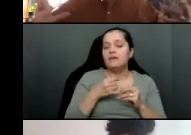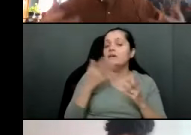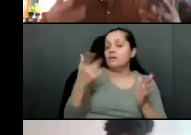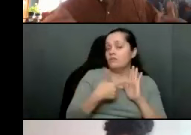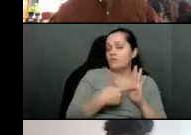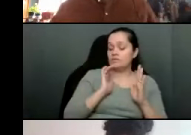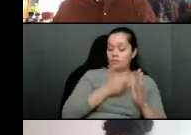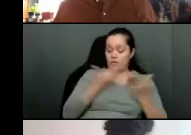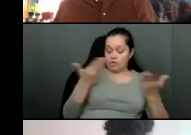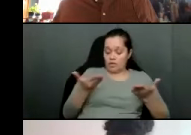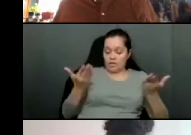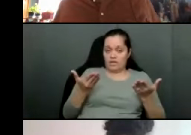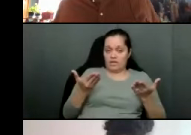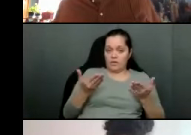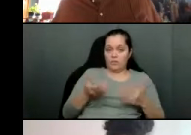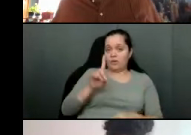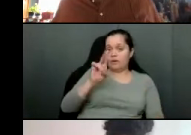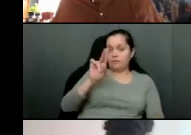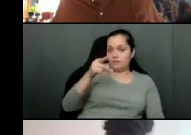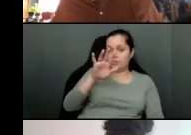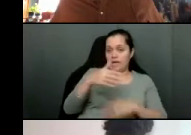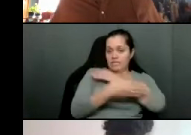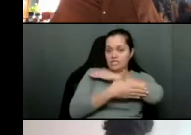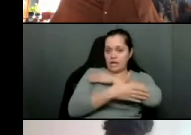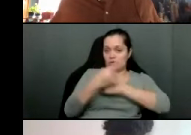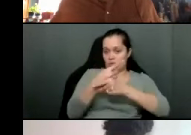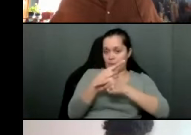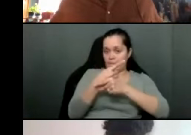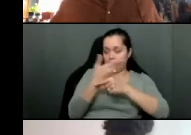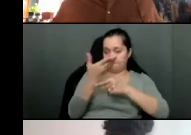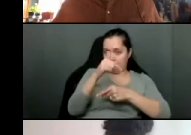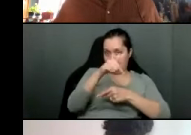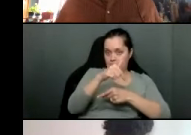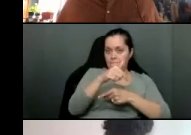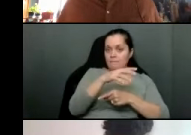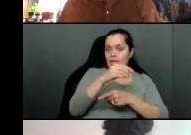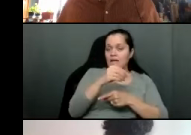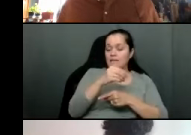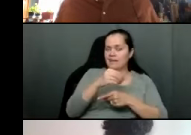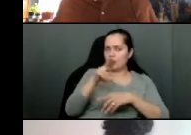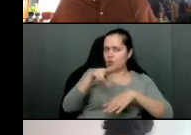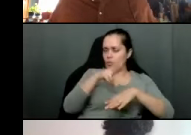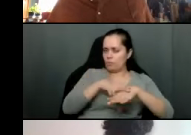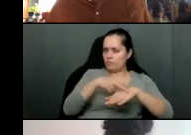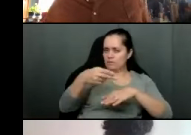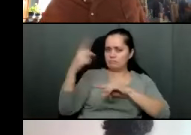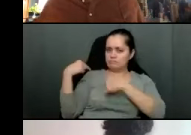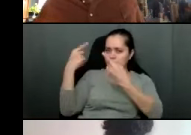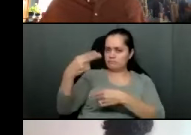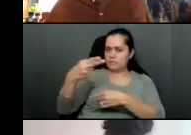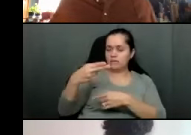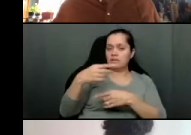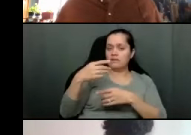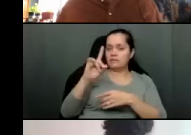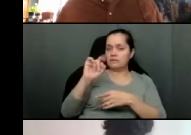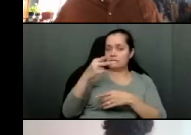we here are in DuPage County, right? And historically, DuPage County tends